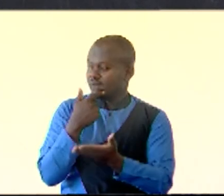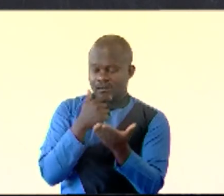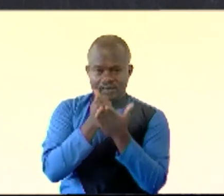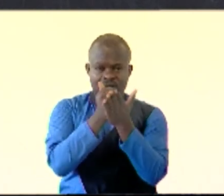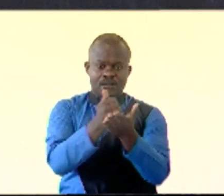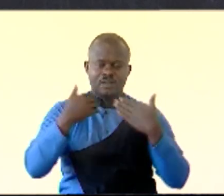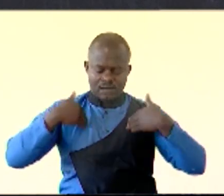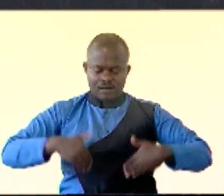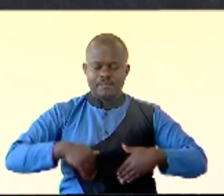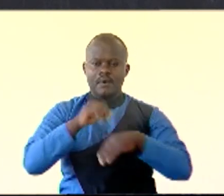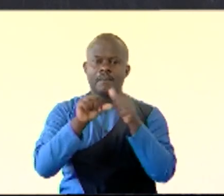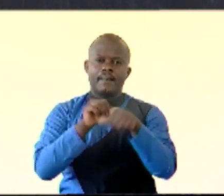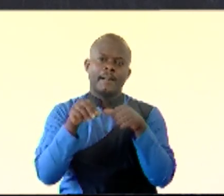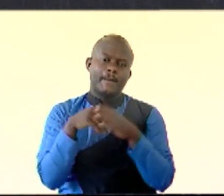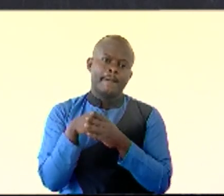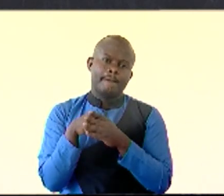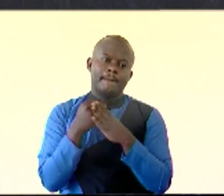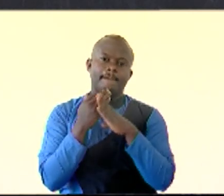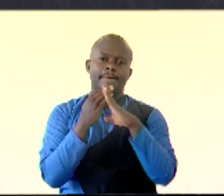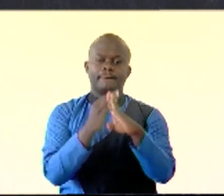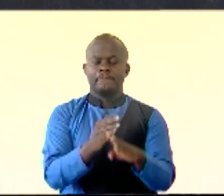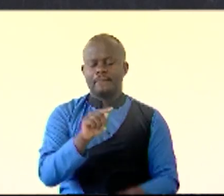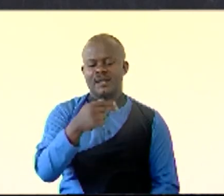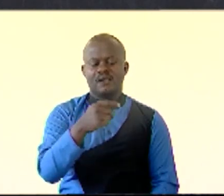body against disease-causing agents, pathogens.